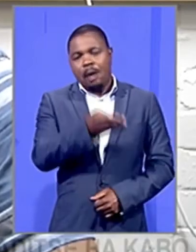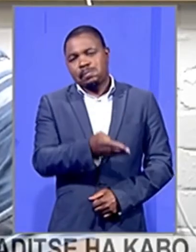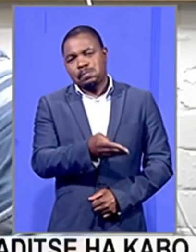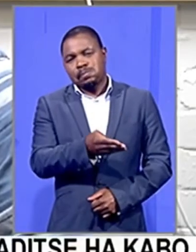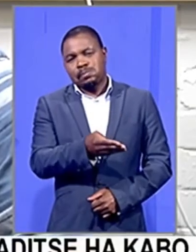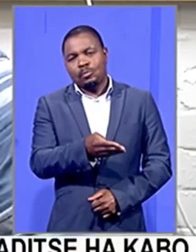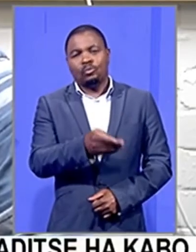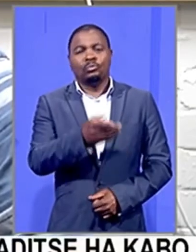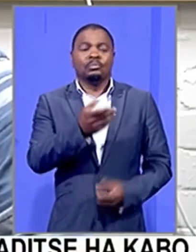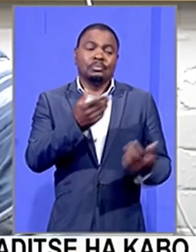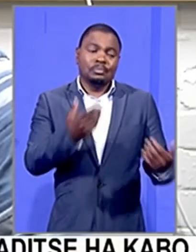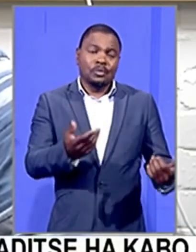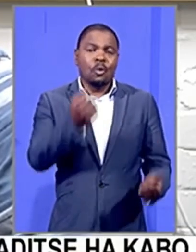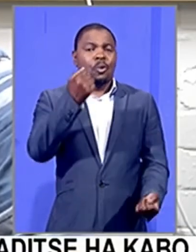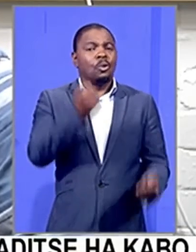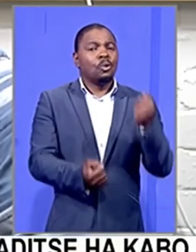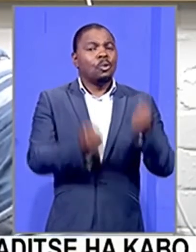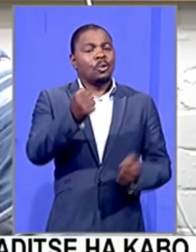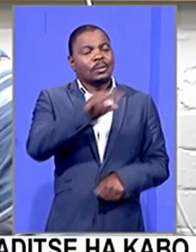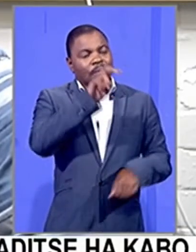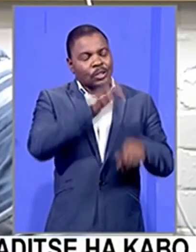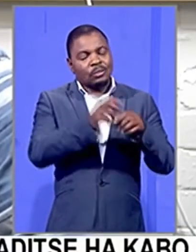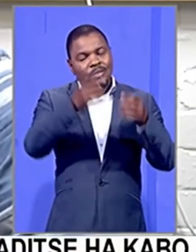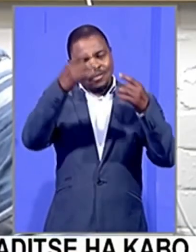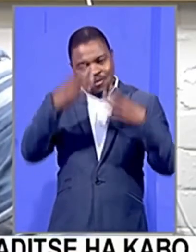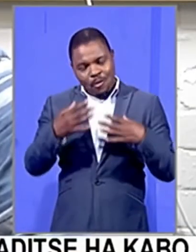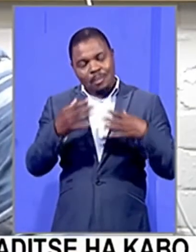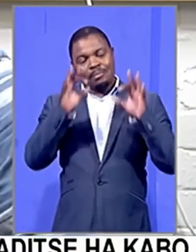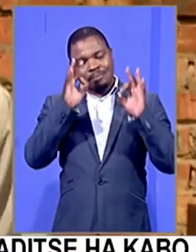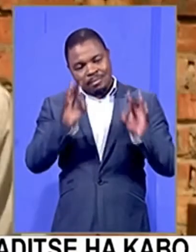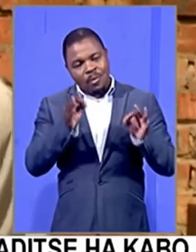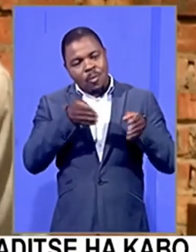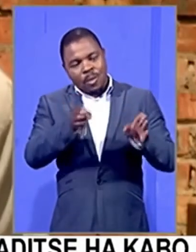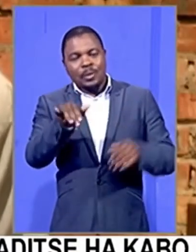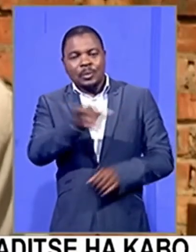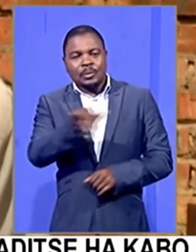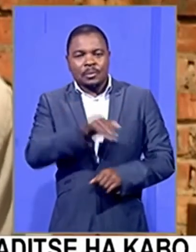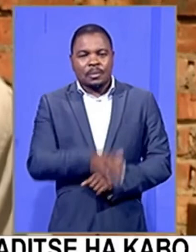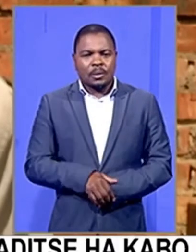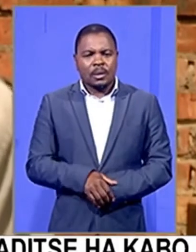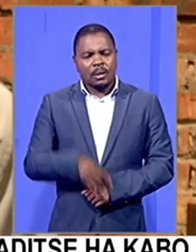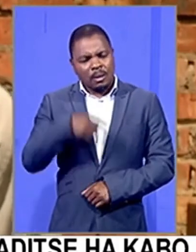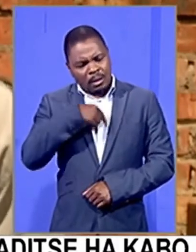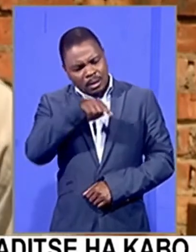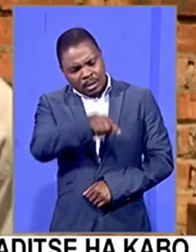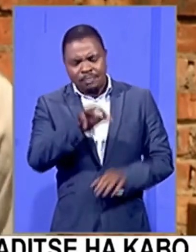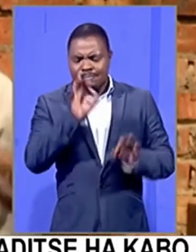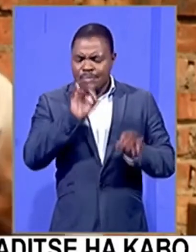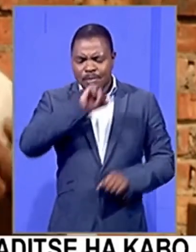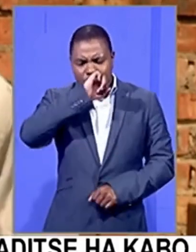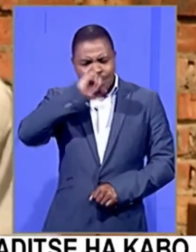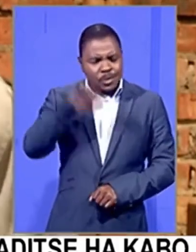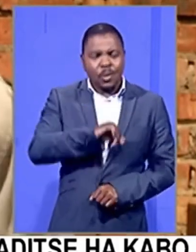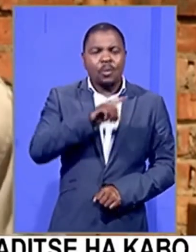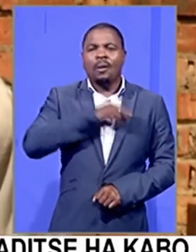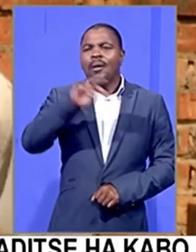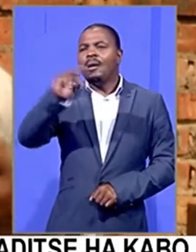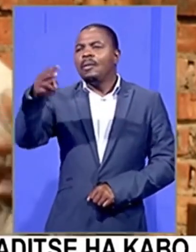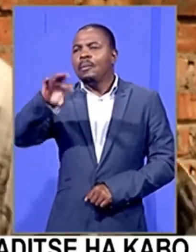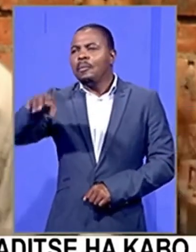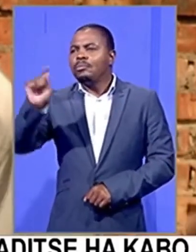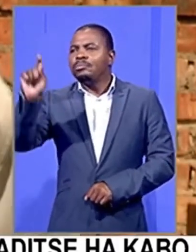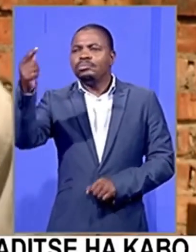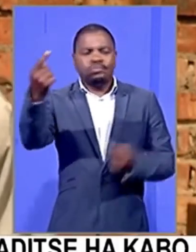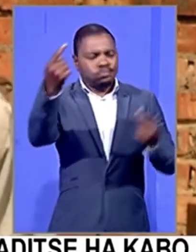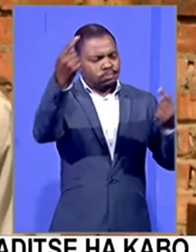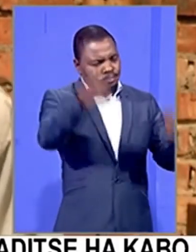e leng hore jwale se le court e tlameang re jwetse ntho e leng correct ke efeng. Nna ke a rata blind because di province tse ding di atla